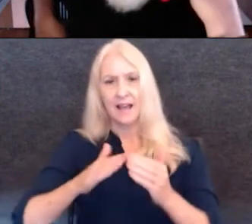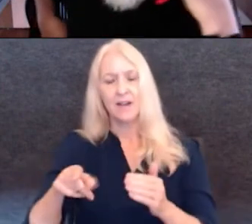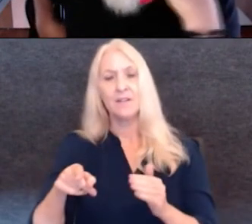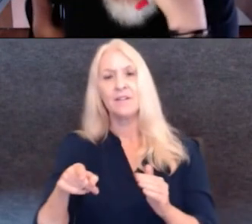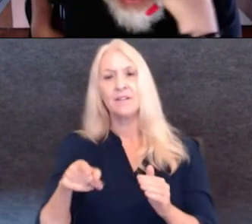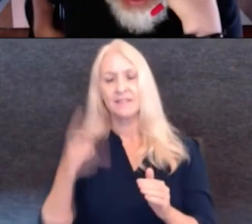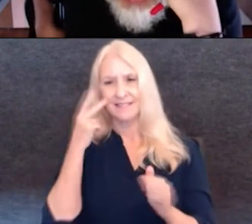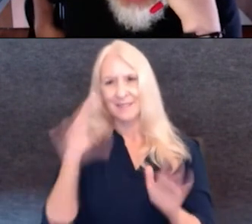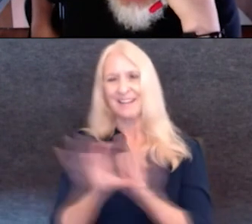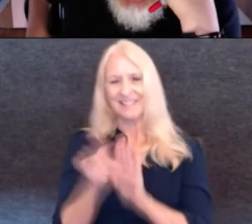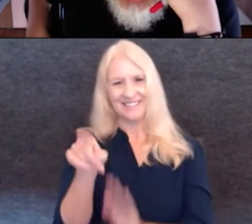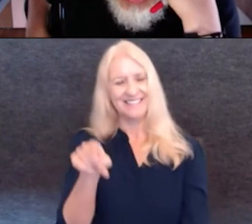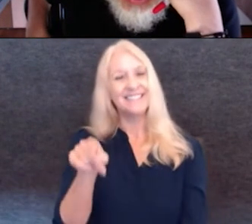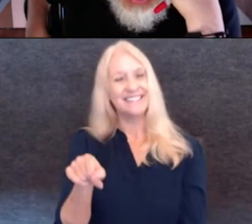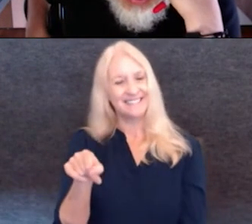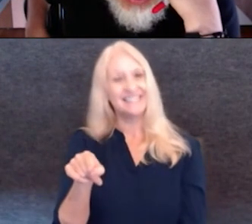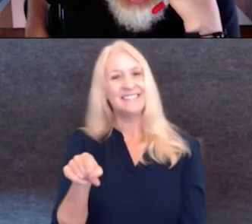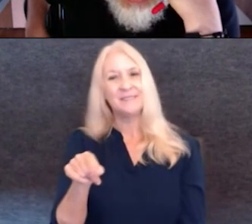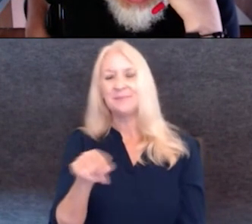there. Yeah. Living in downtown was,